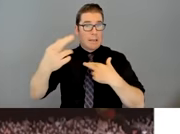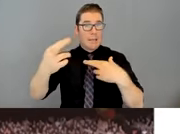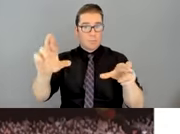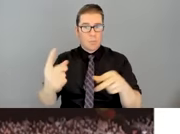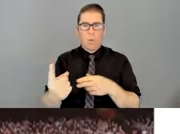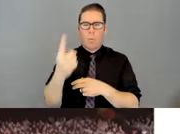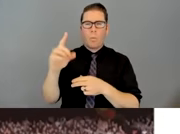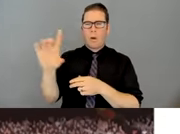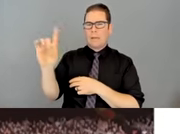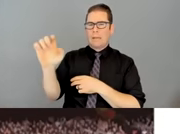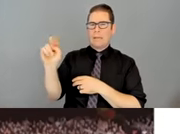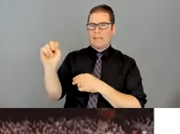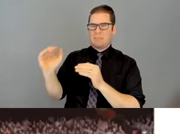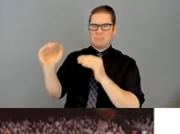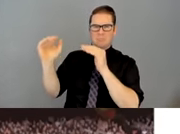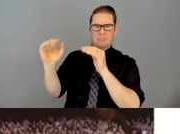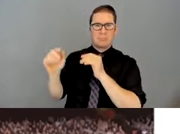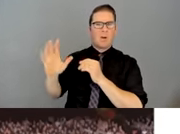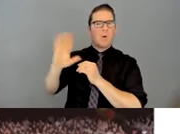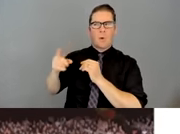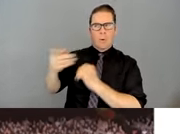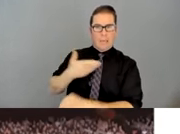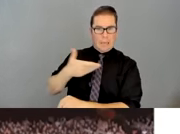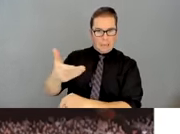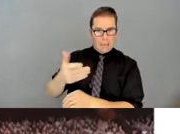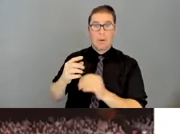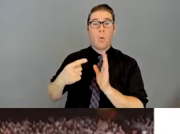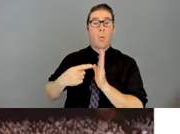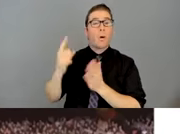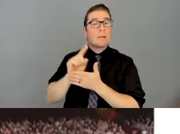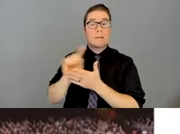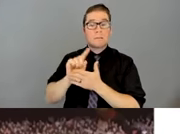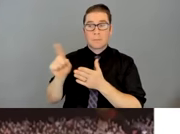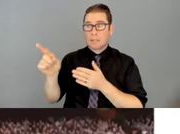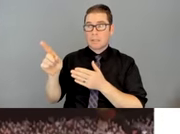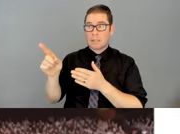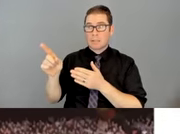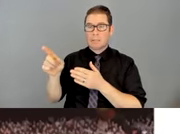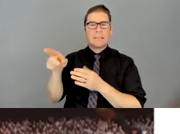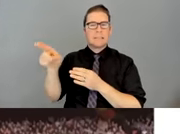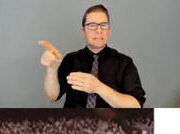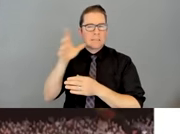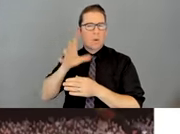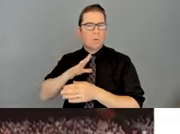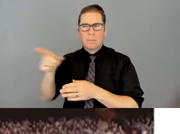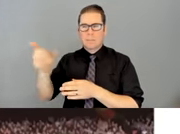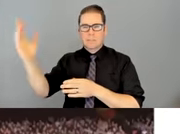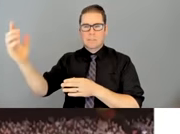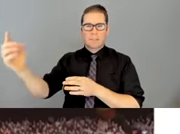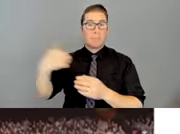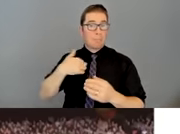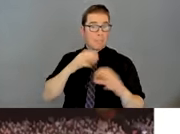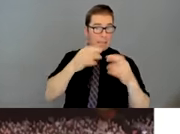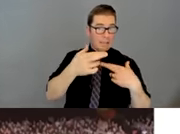me, used to give me, gosh, once a week, I would walk into my office and she would have a little sticky note and she'd say, hey,